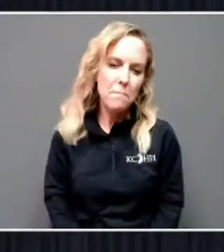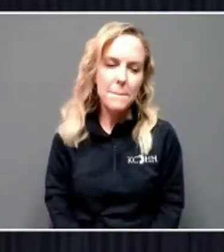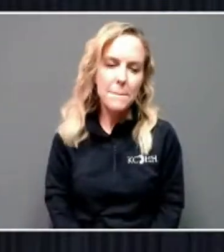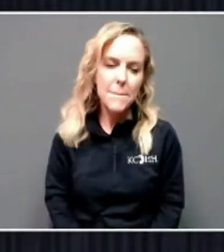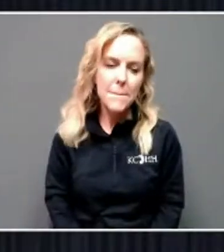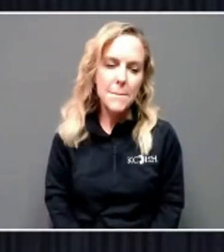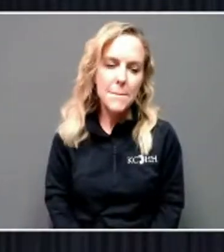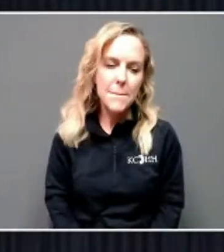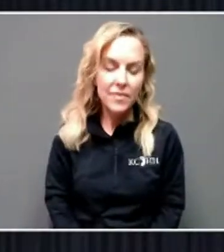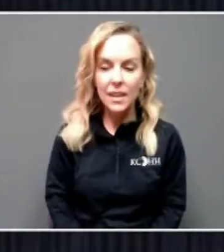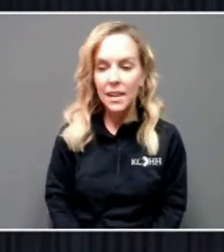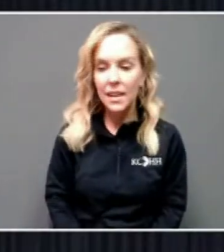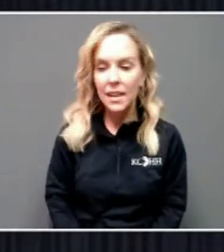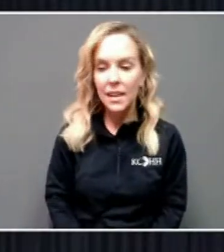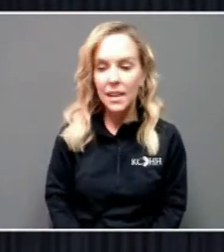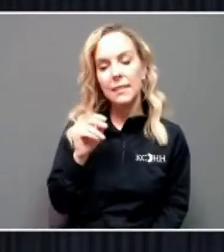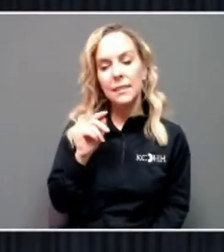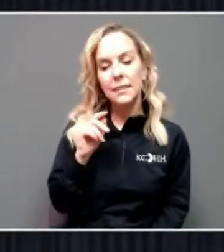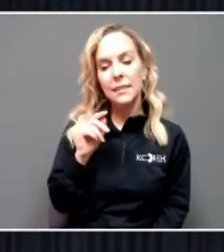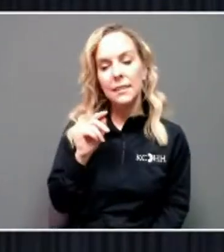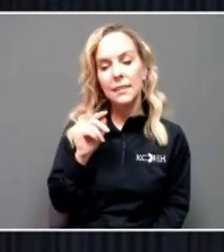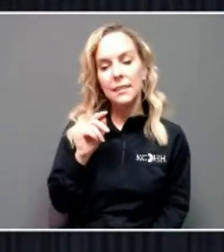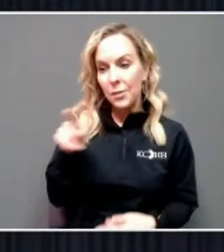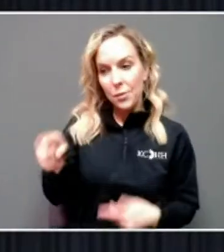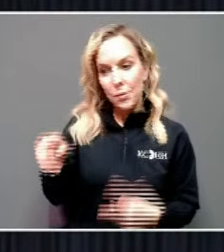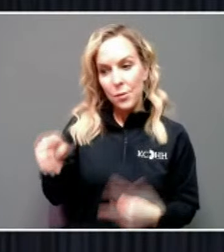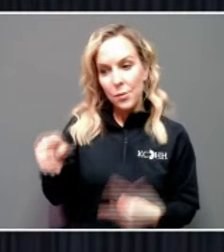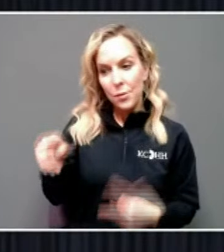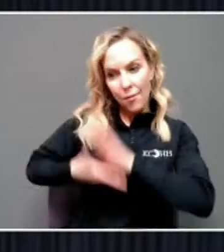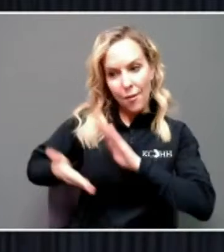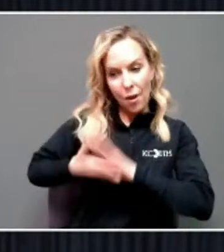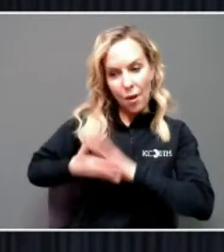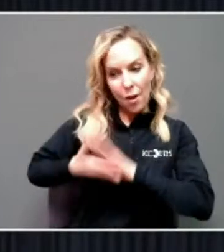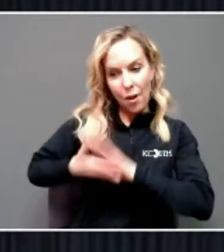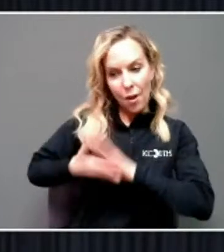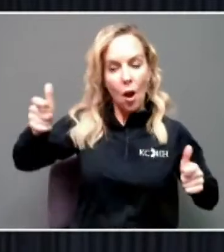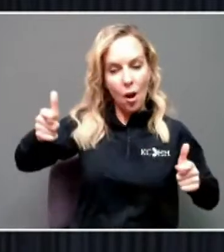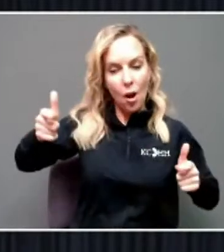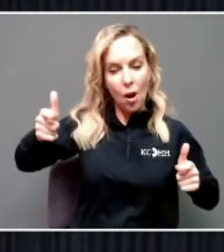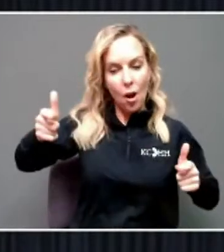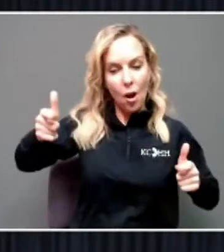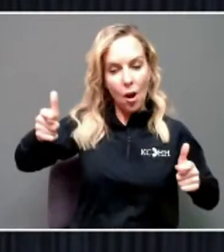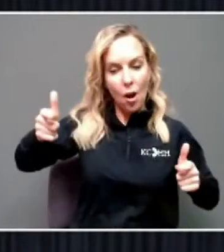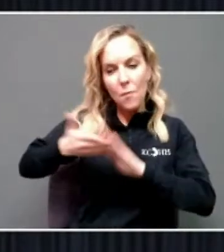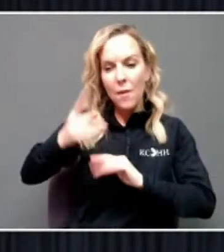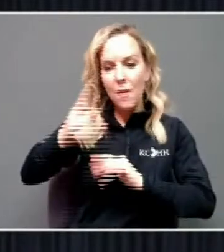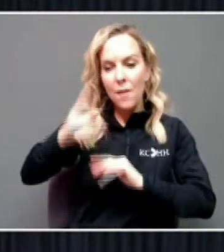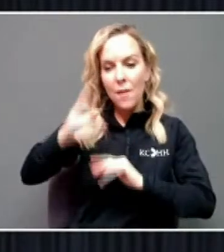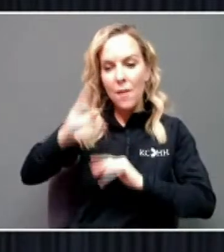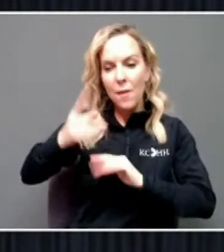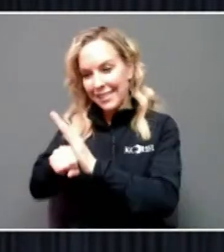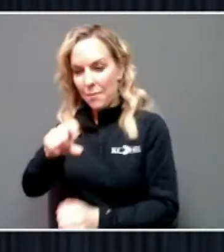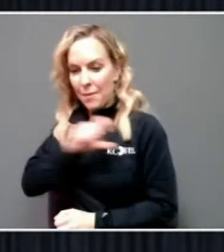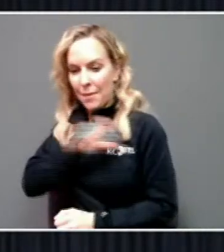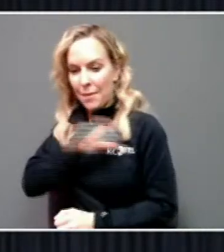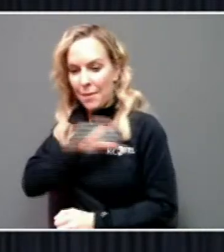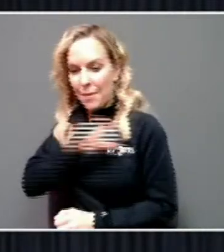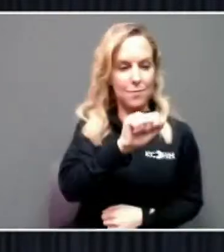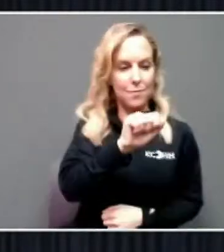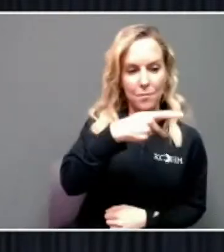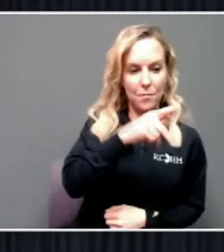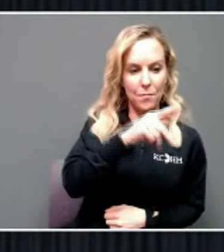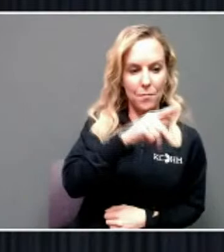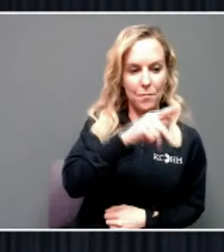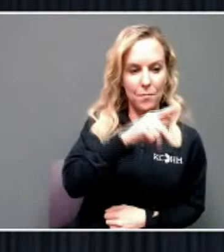Well, in addition to running large operations in both the state police and in parks, Colonel Slinker has